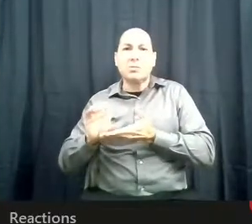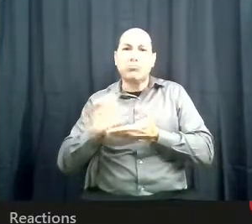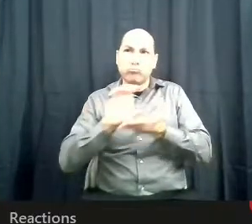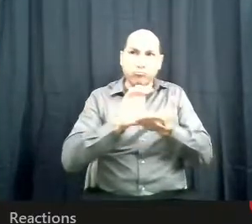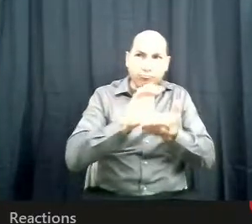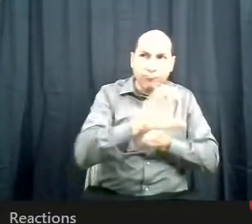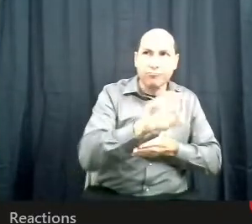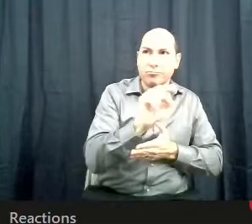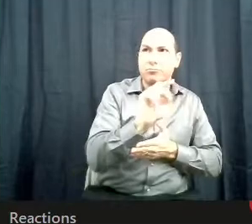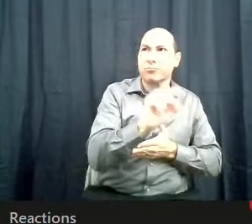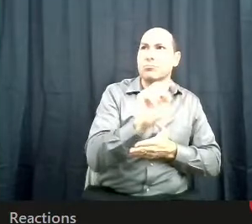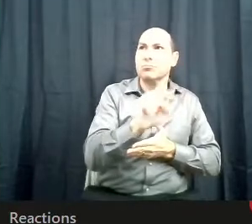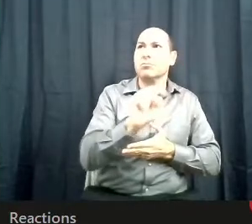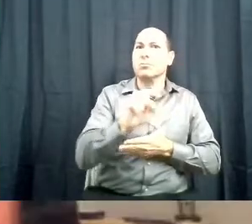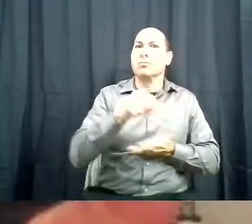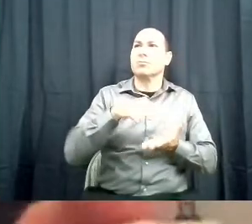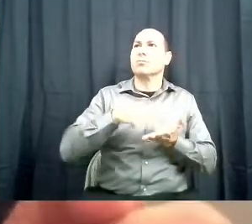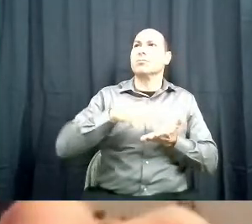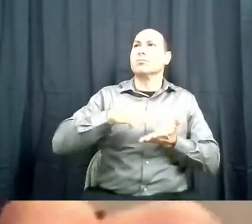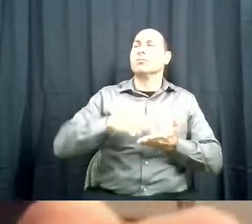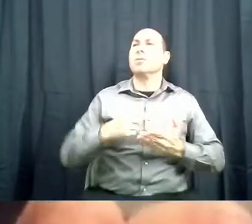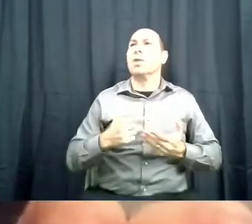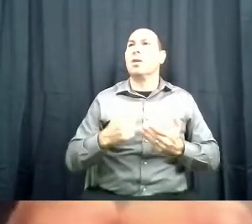the present term